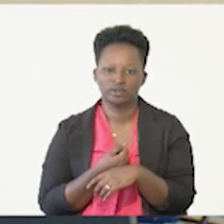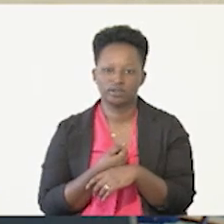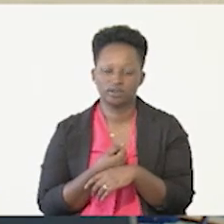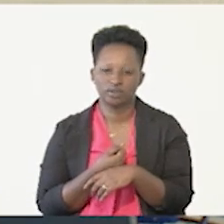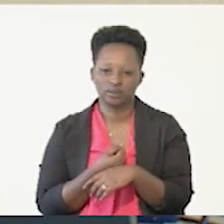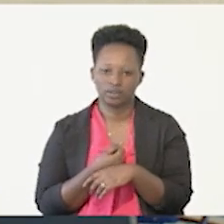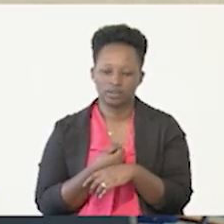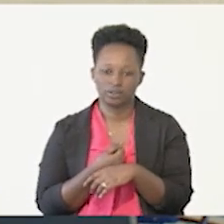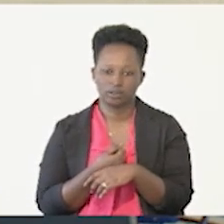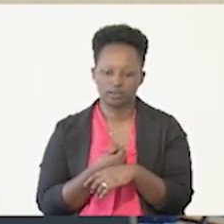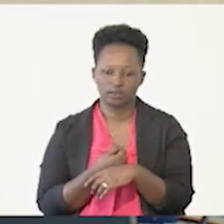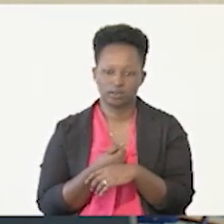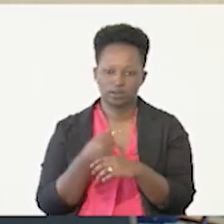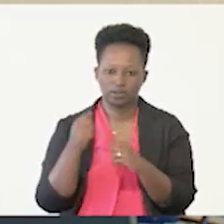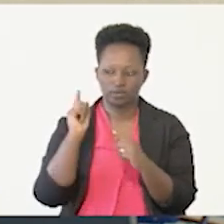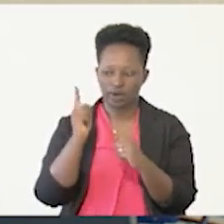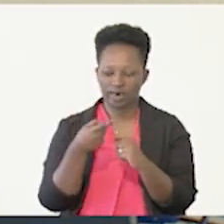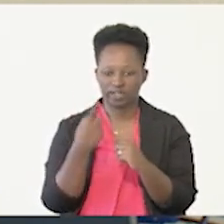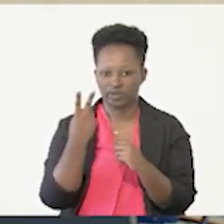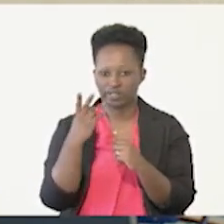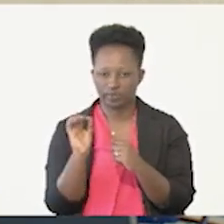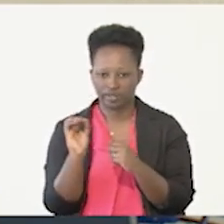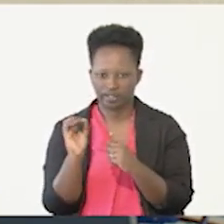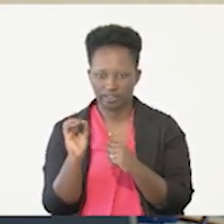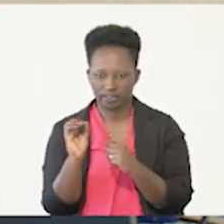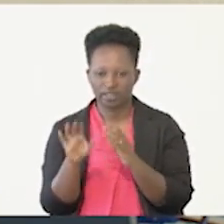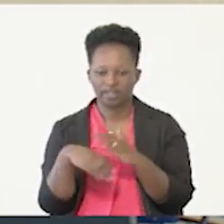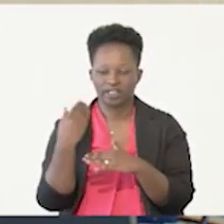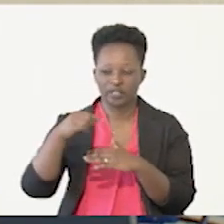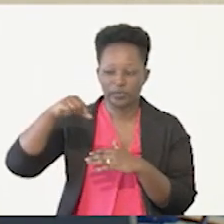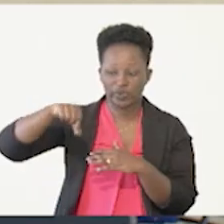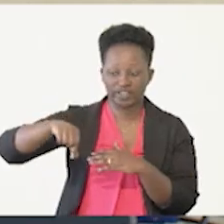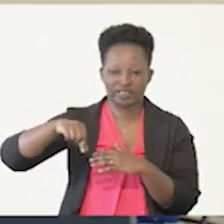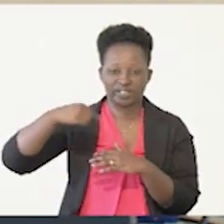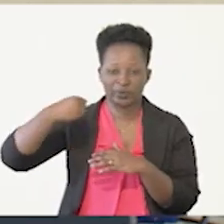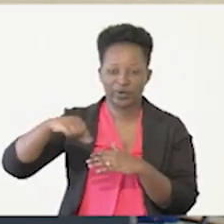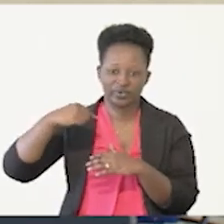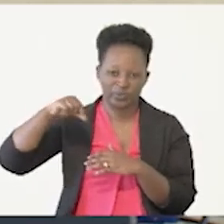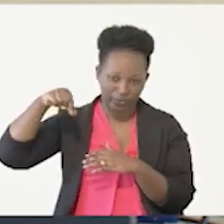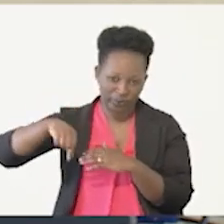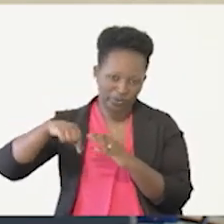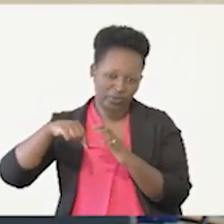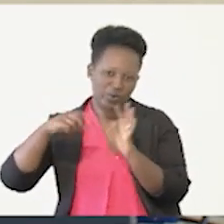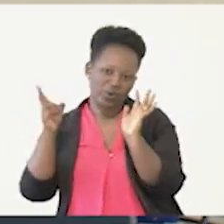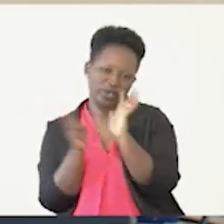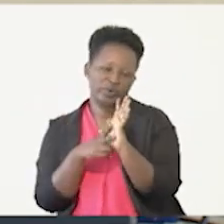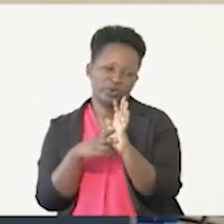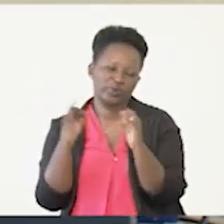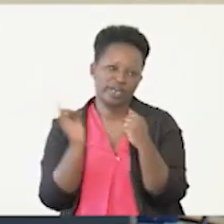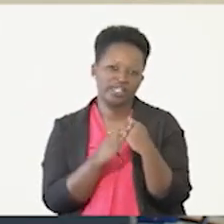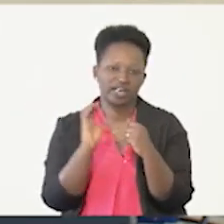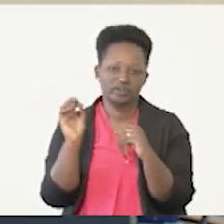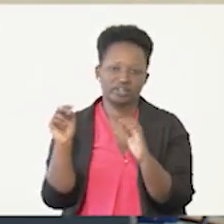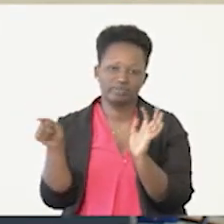2 times 60 is 120. So our quantity demanded will be, if you